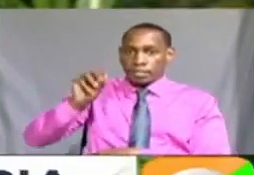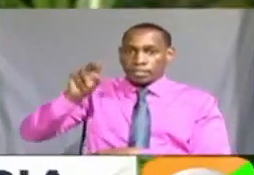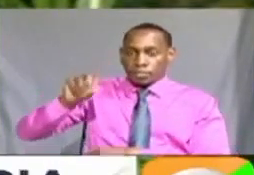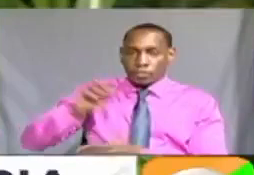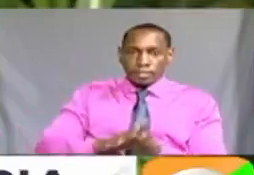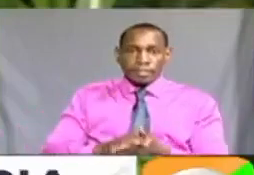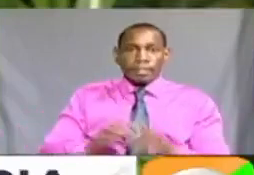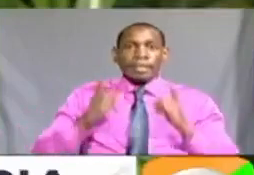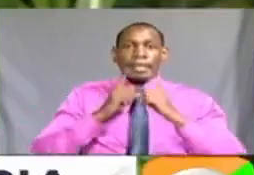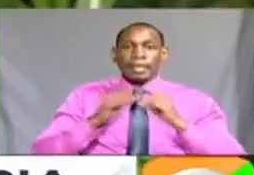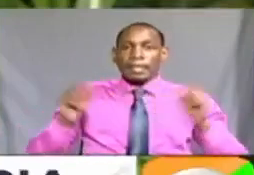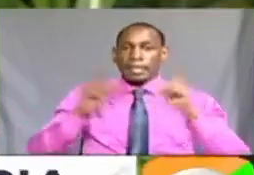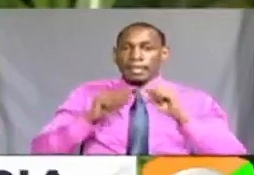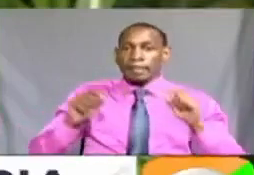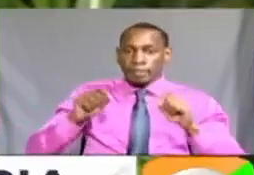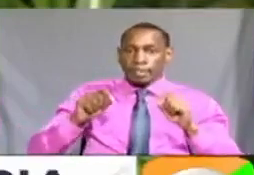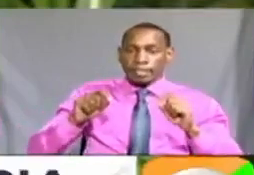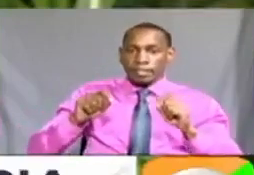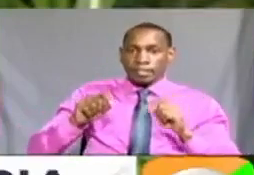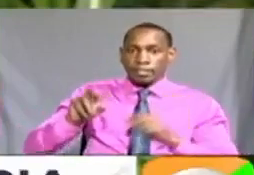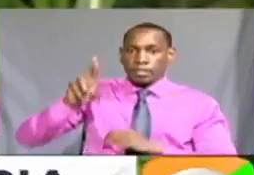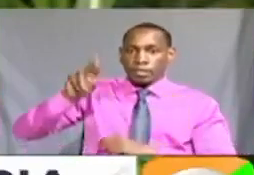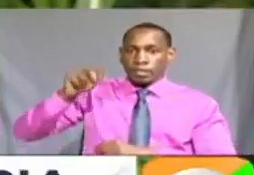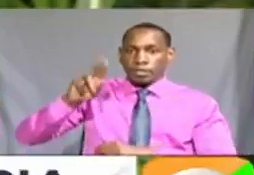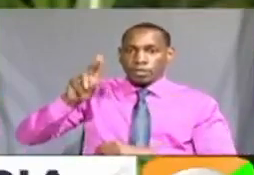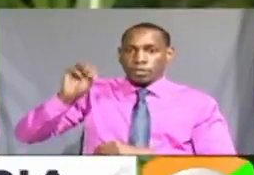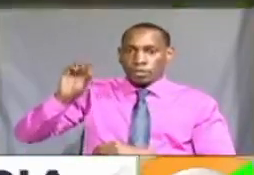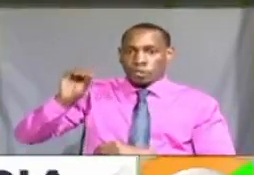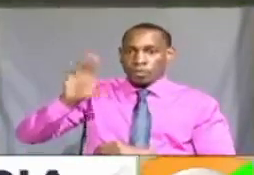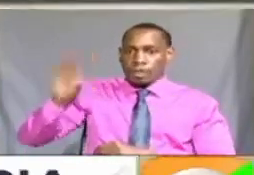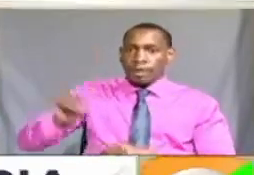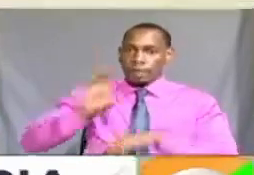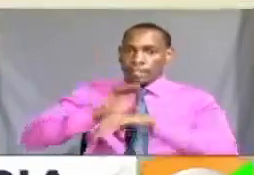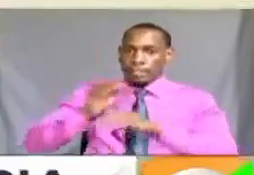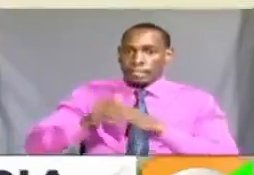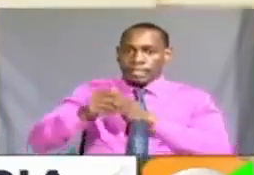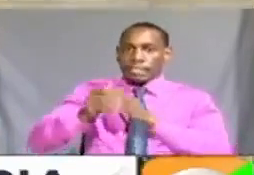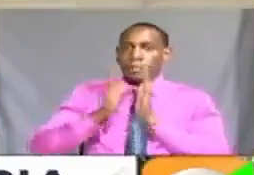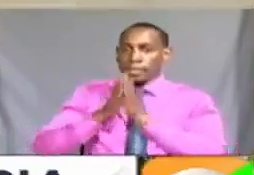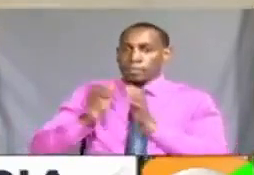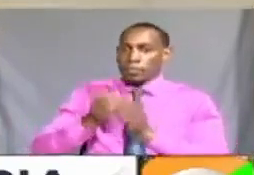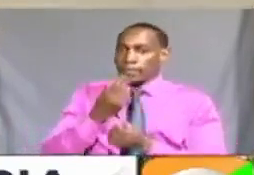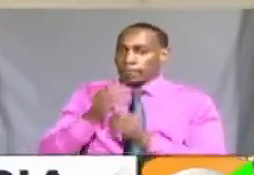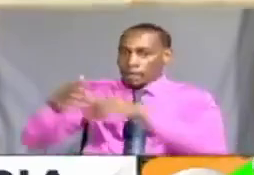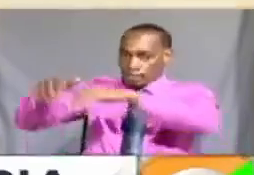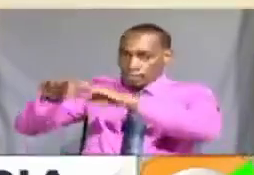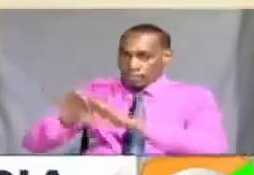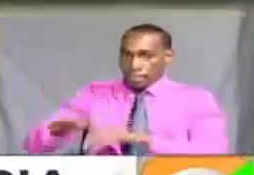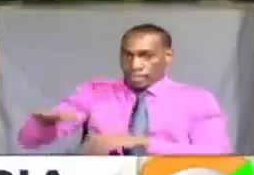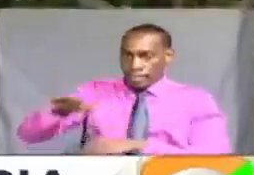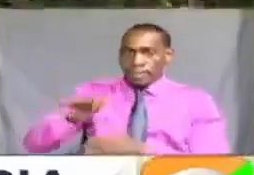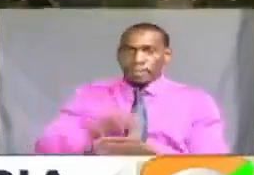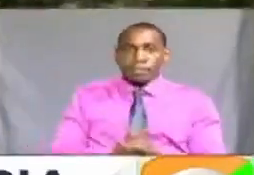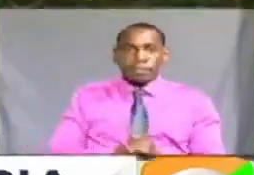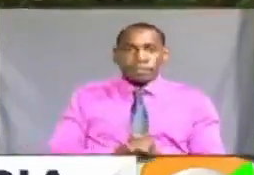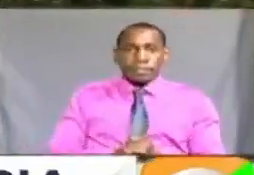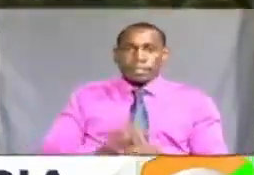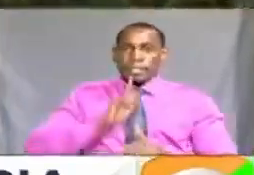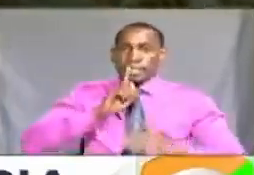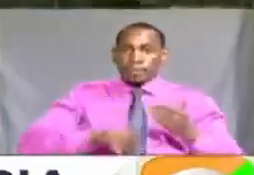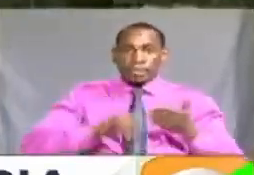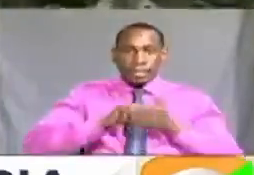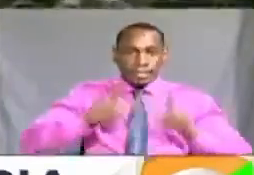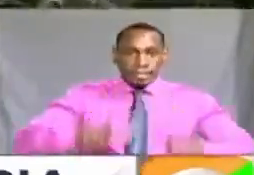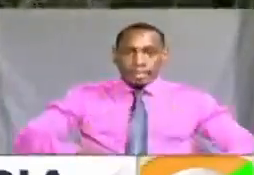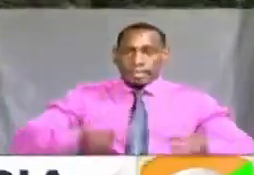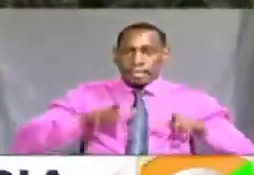Reverend Jeremiah Ngumo from the African Christian Church led the prayers and laying of wreaths on the graveyard of John. He said the